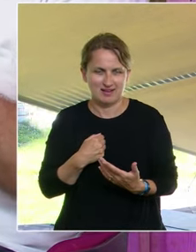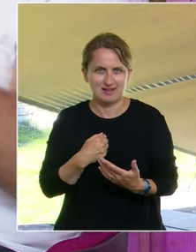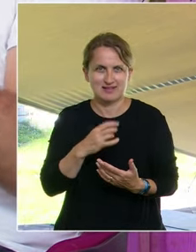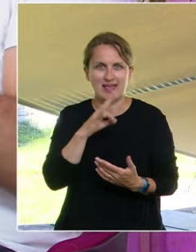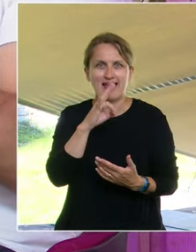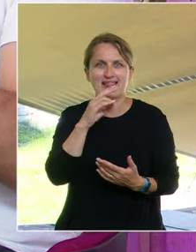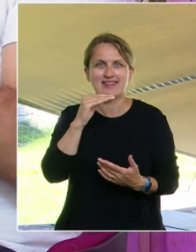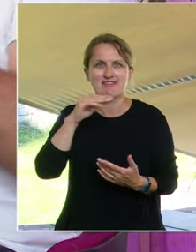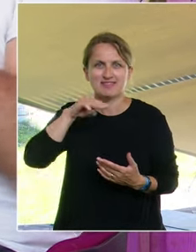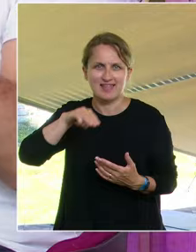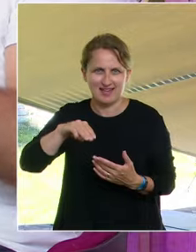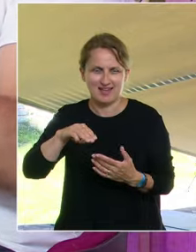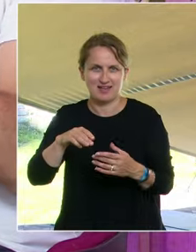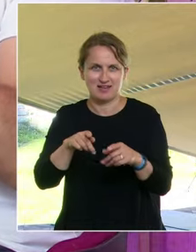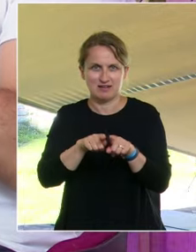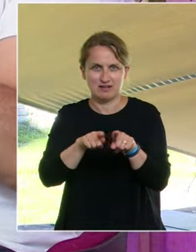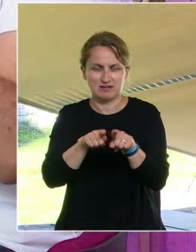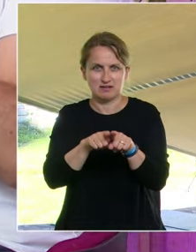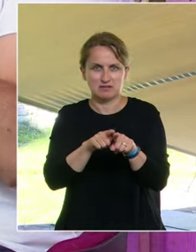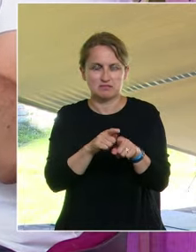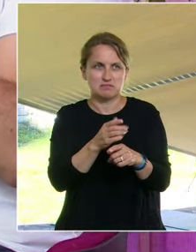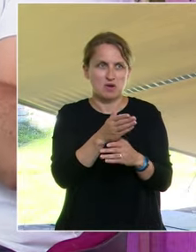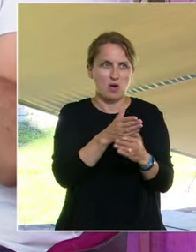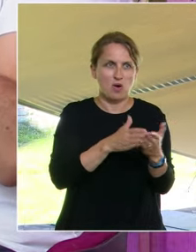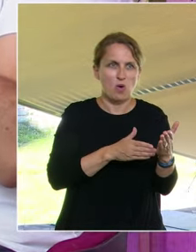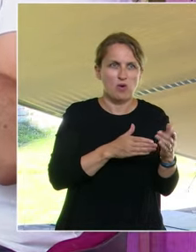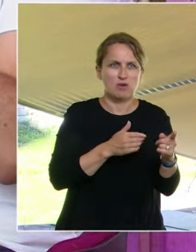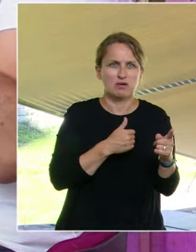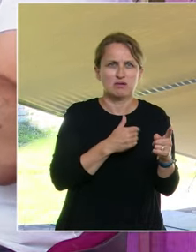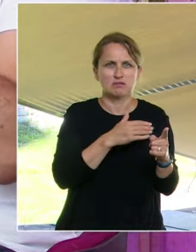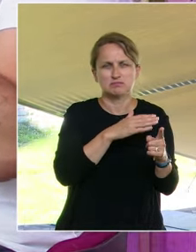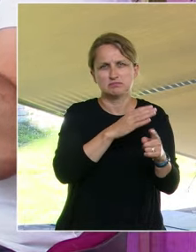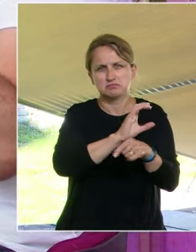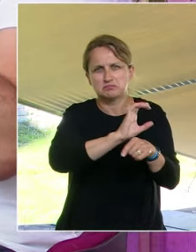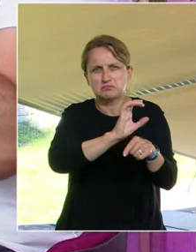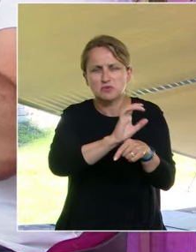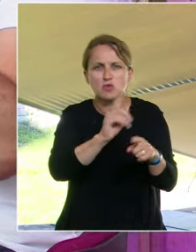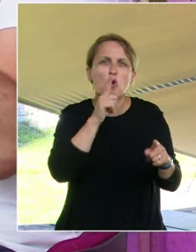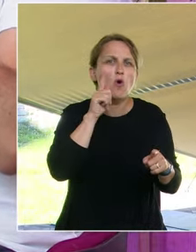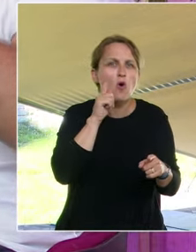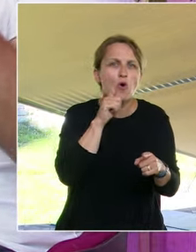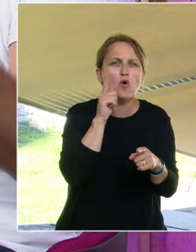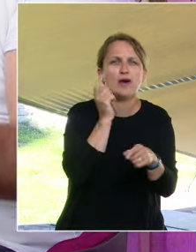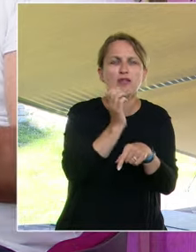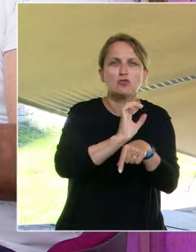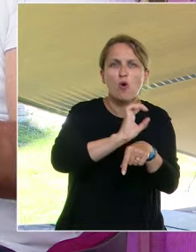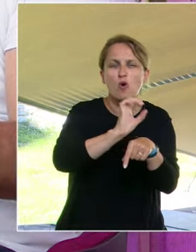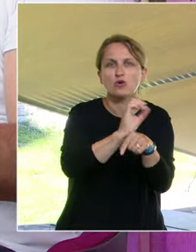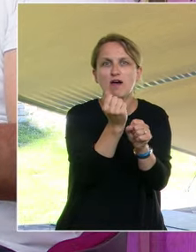of kids doodling around. Some of that will become very, very big. But it was like making